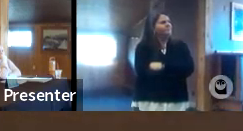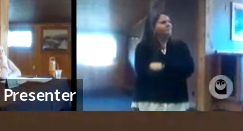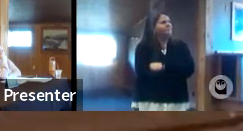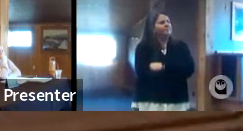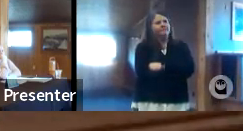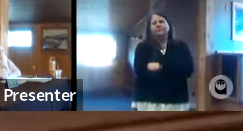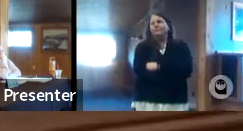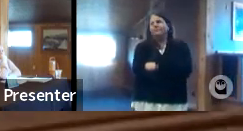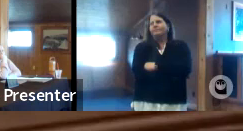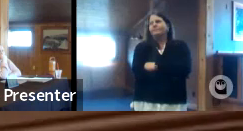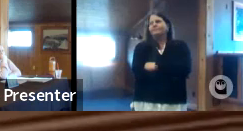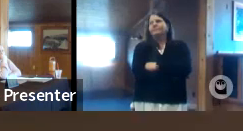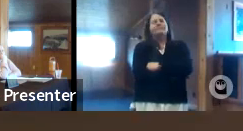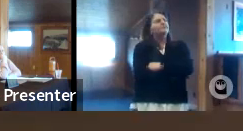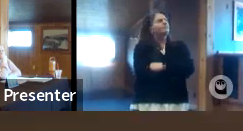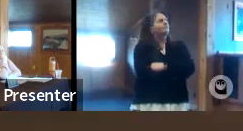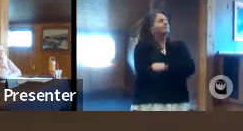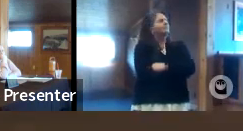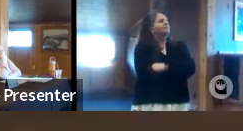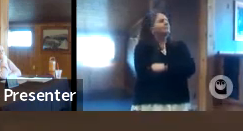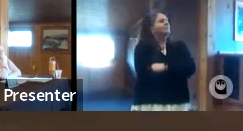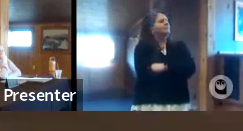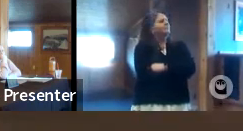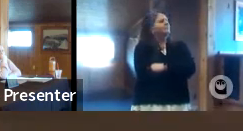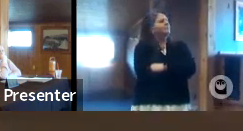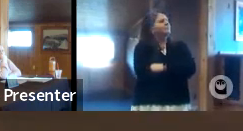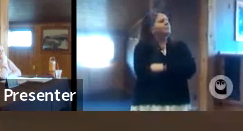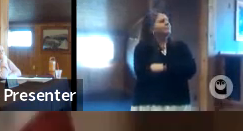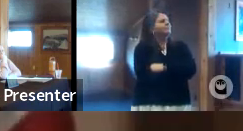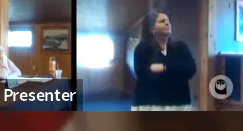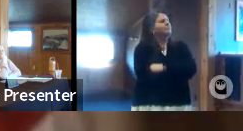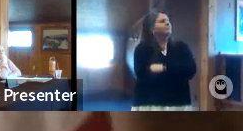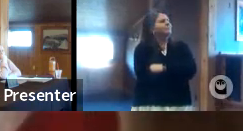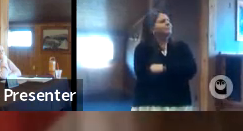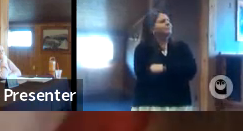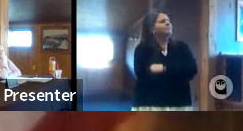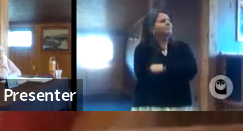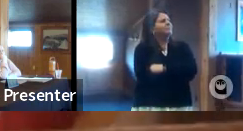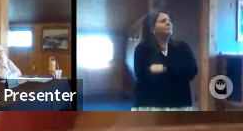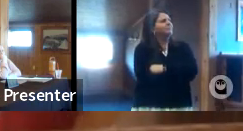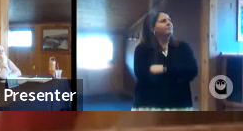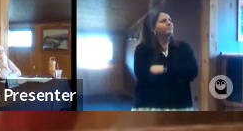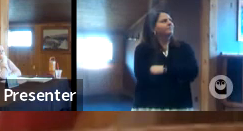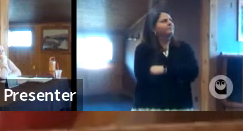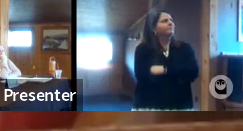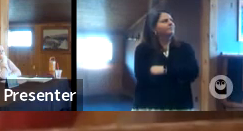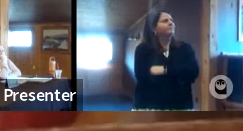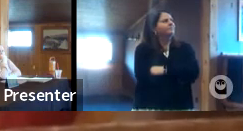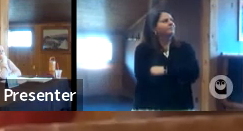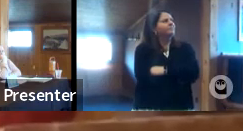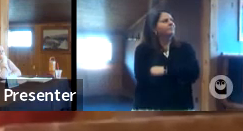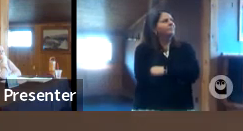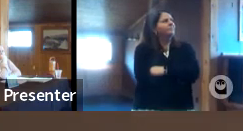Your Honor. Ms. Vito's expertise is in general automotive knowledge. It is in this area that her testimony will